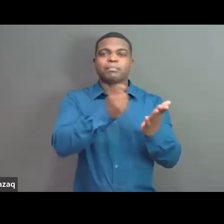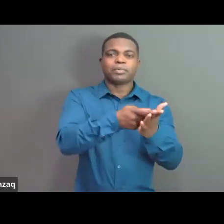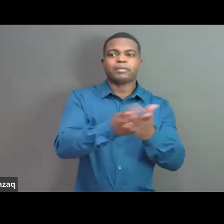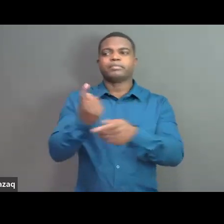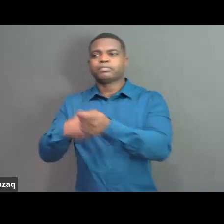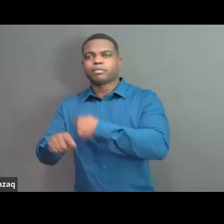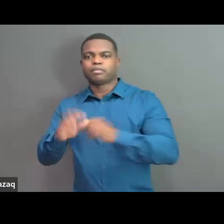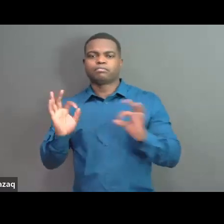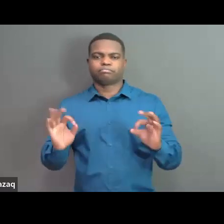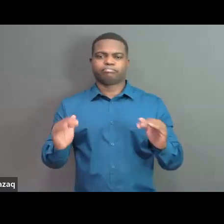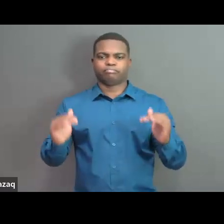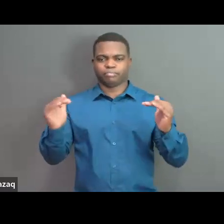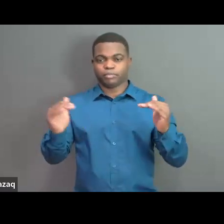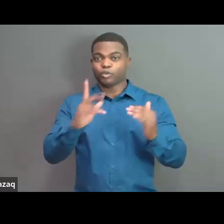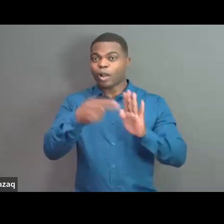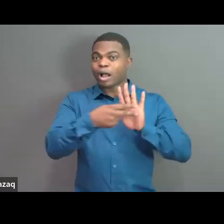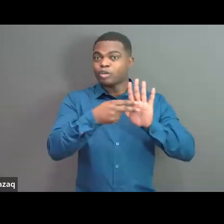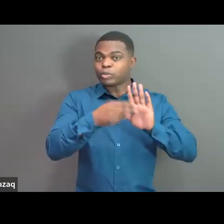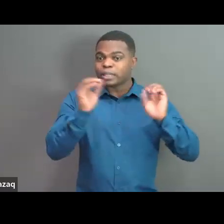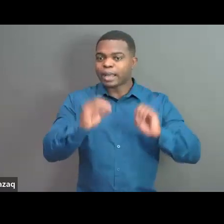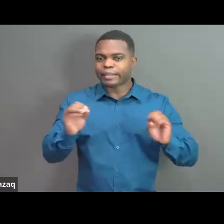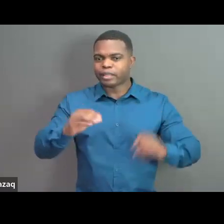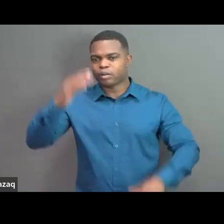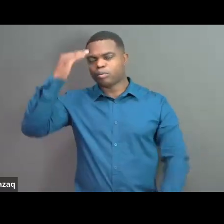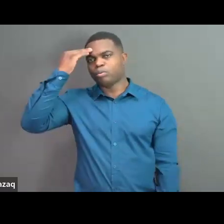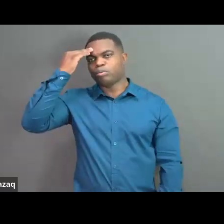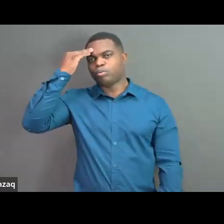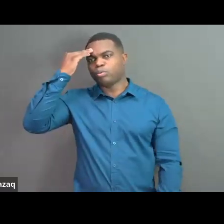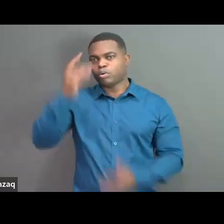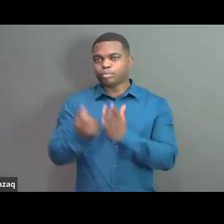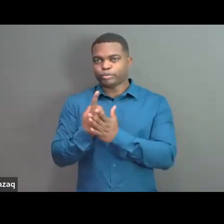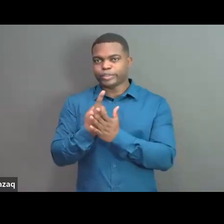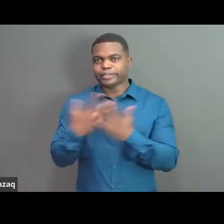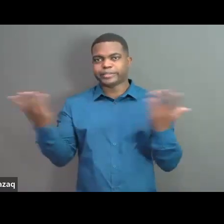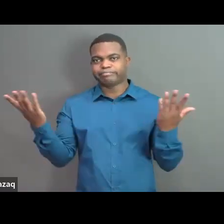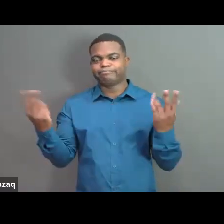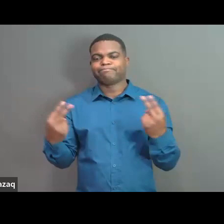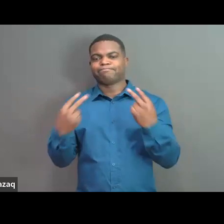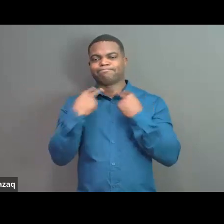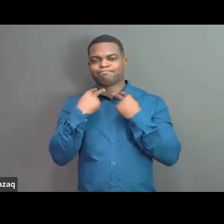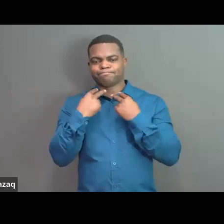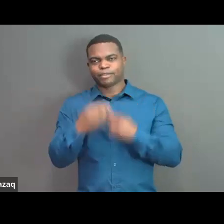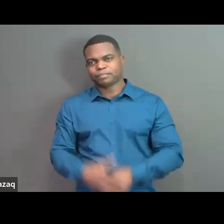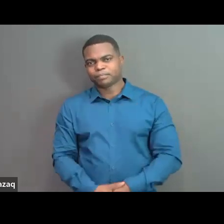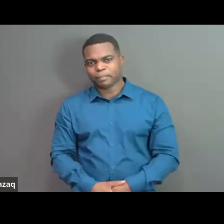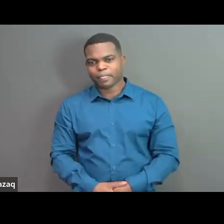The third issue that I would like to raise is that when you live in urban areas,